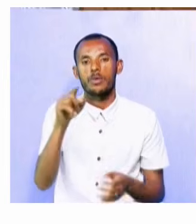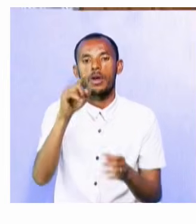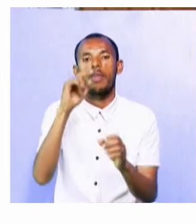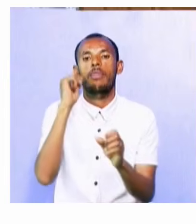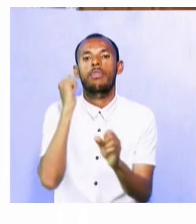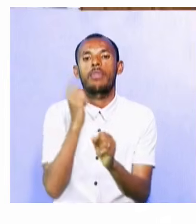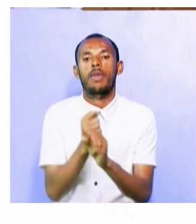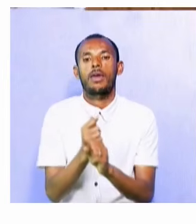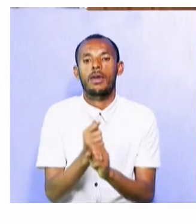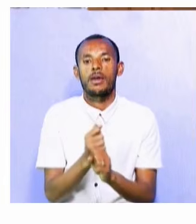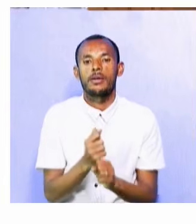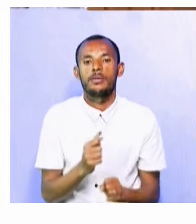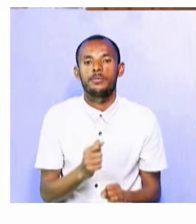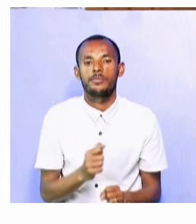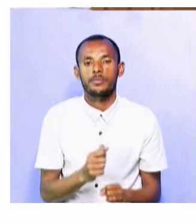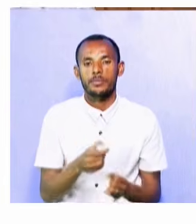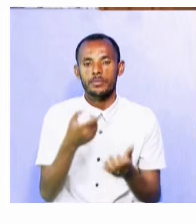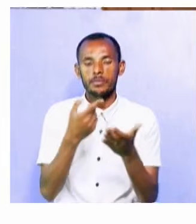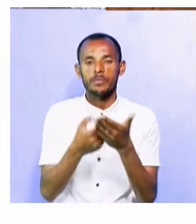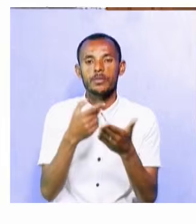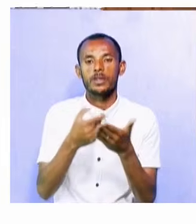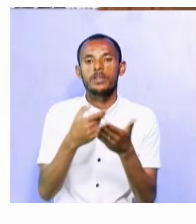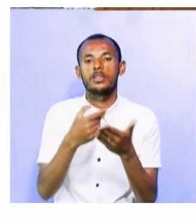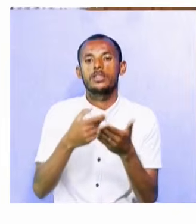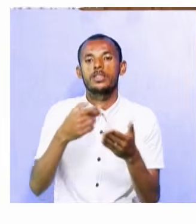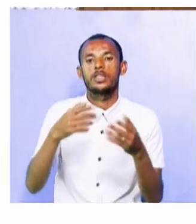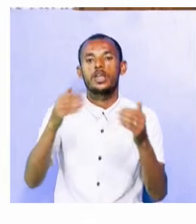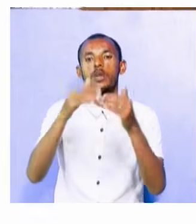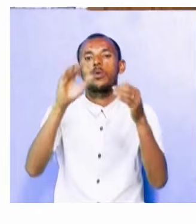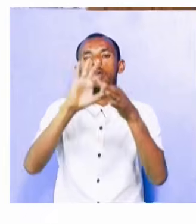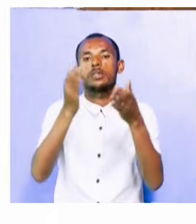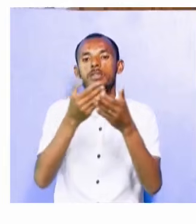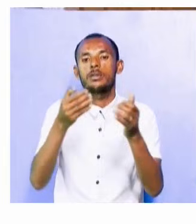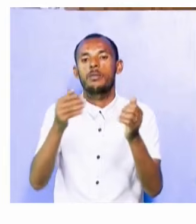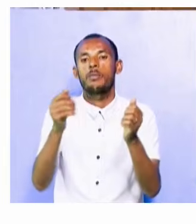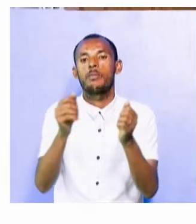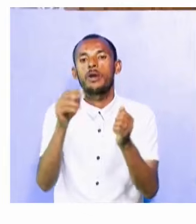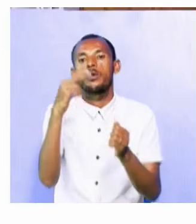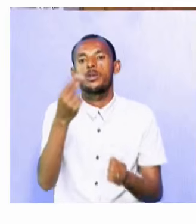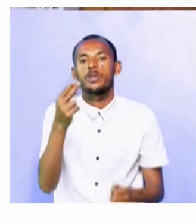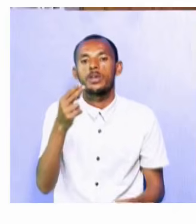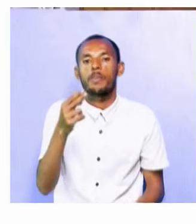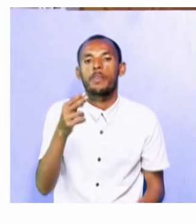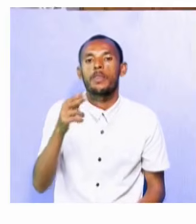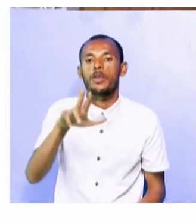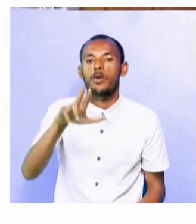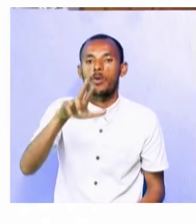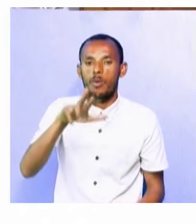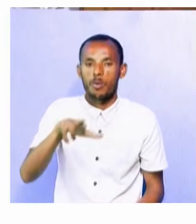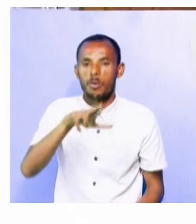take this equation both sides by cube root, then x becomes